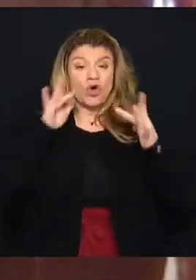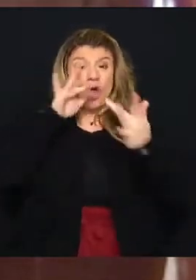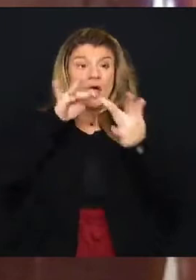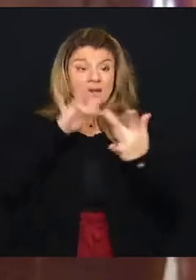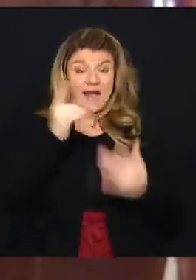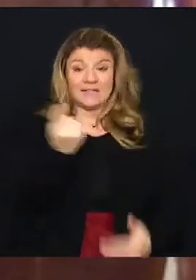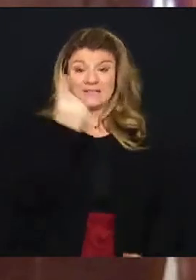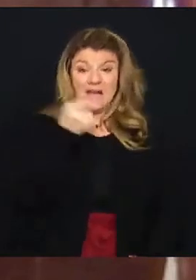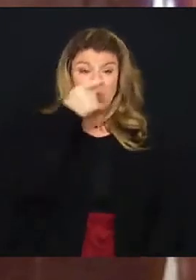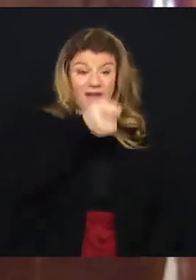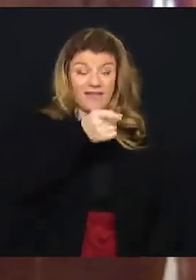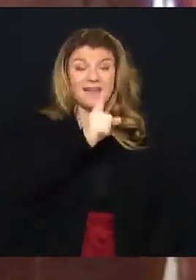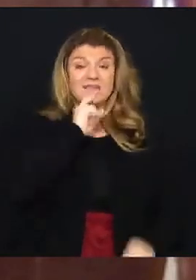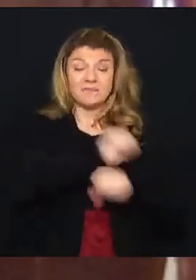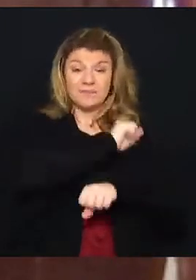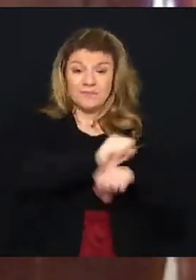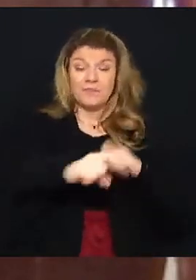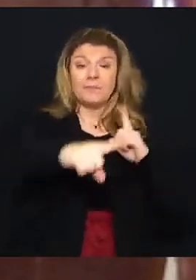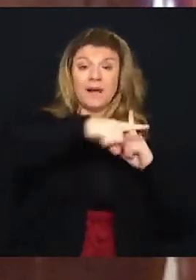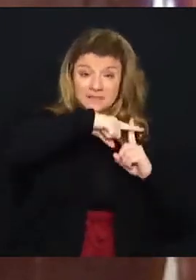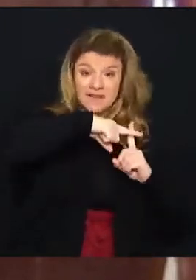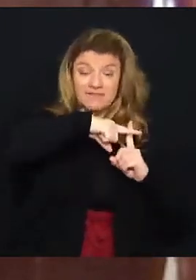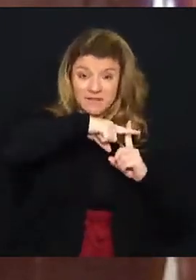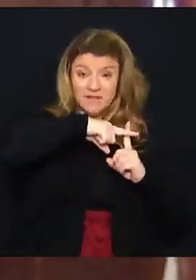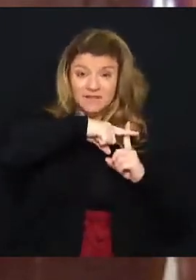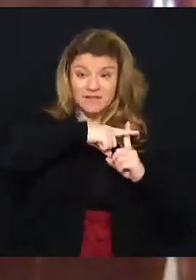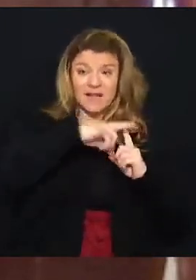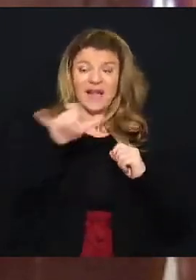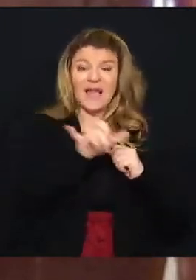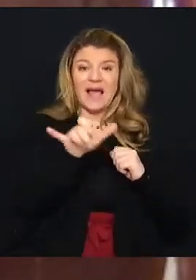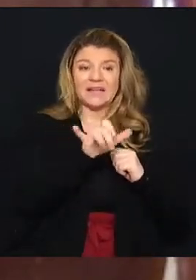who is positive for COVID-19